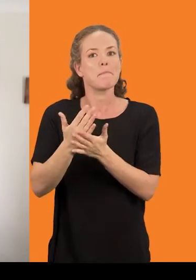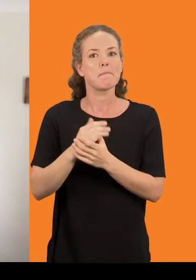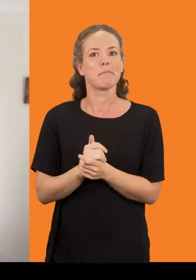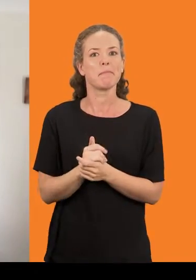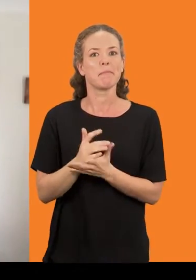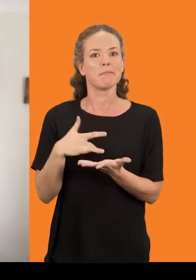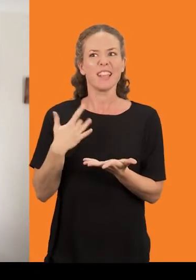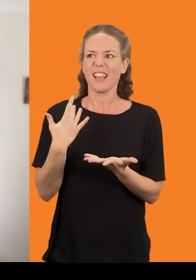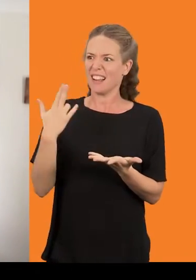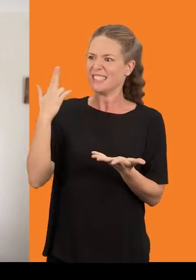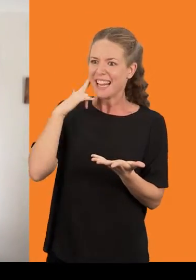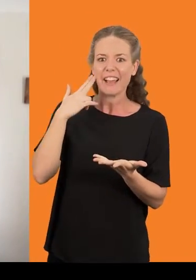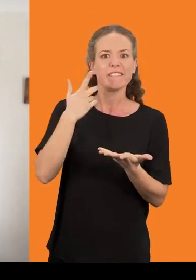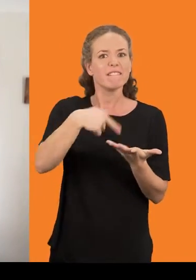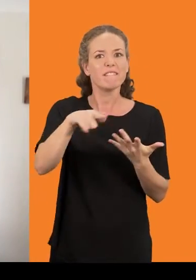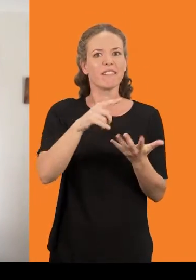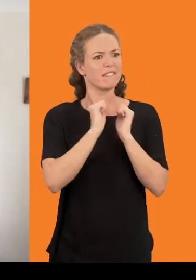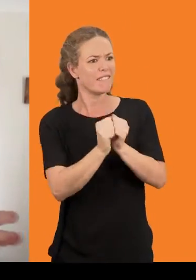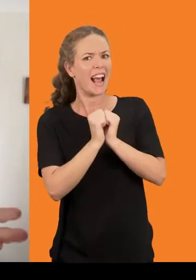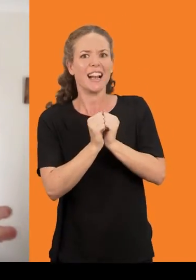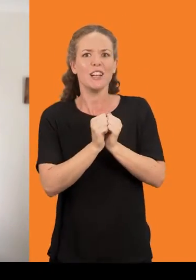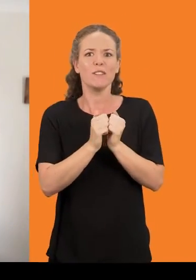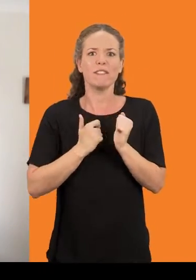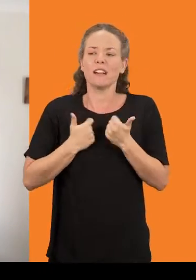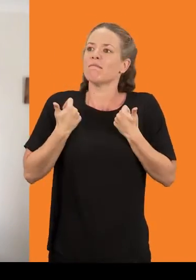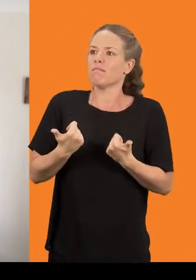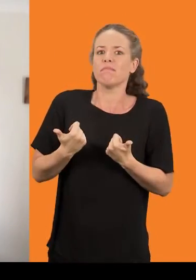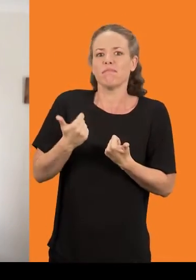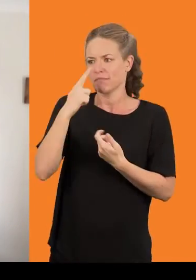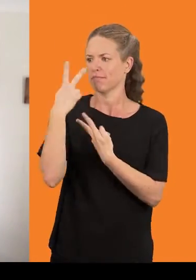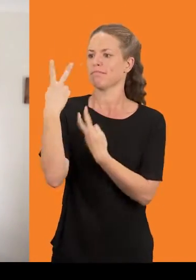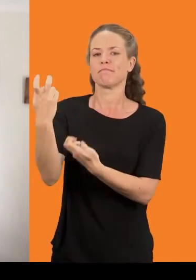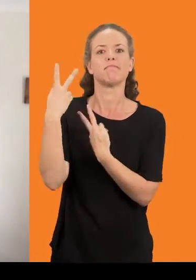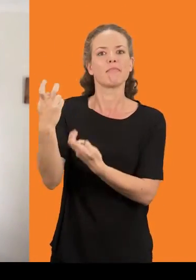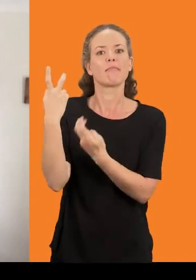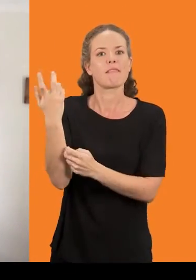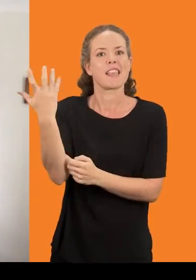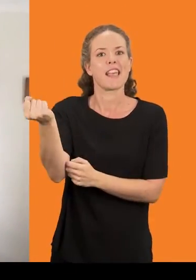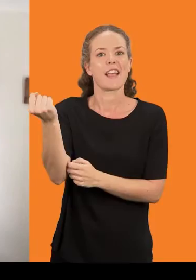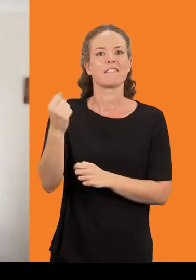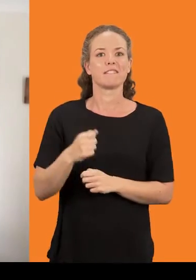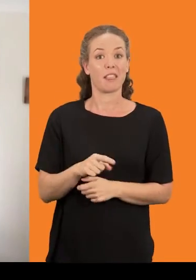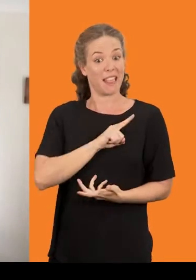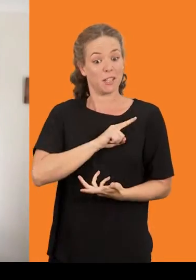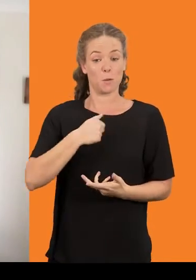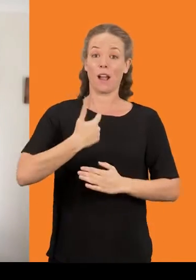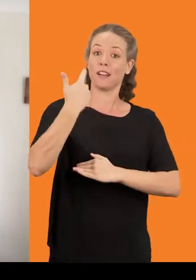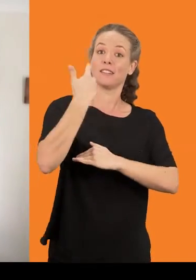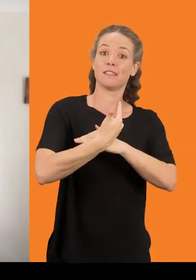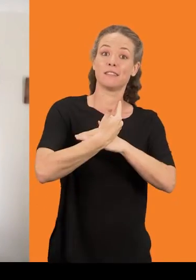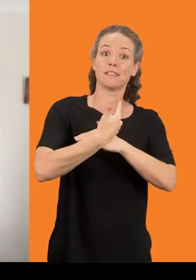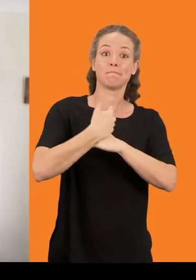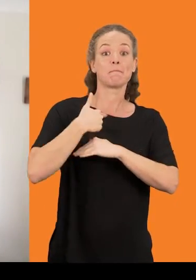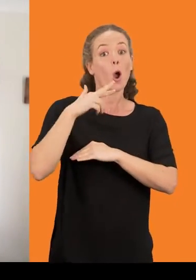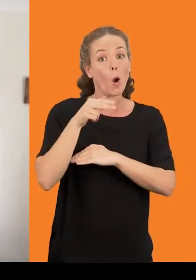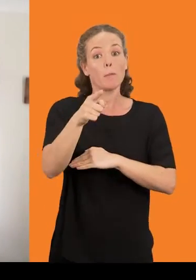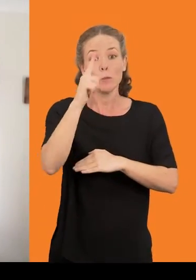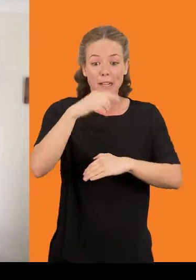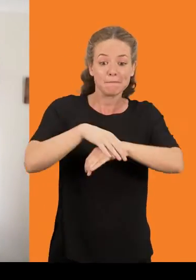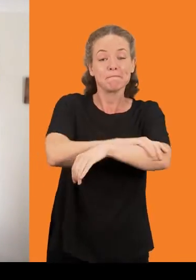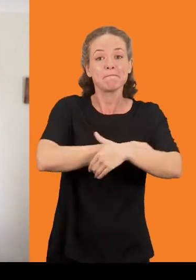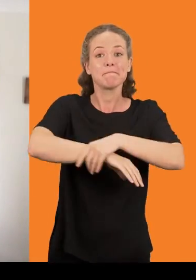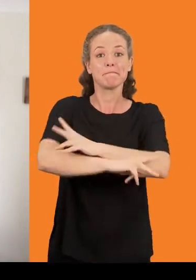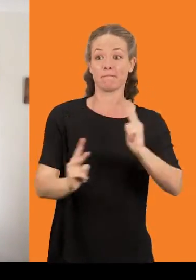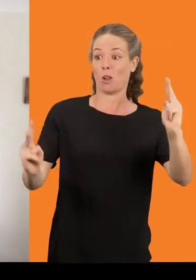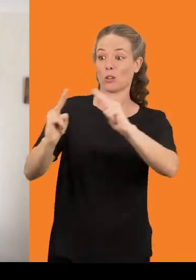into account. And that's a great thing for deaf people and for anyone knowing that their views are being taken into account. Which is why with this video, I hope that this